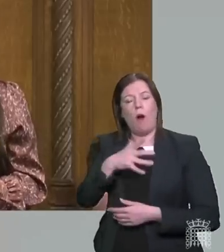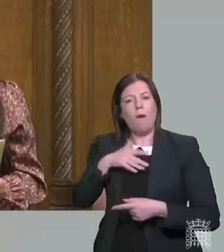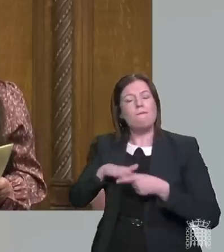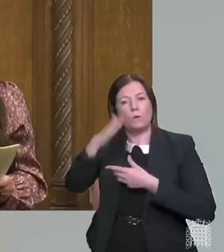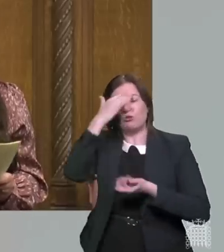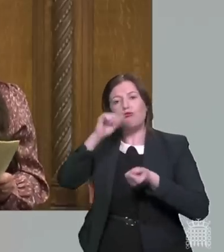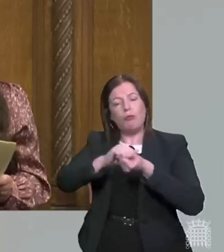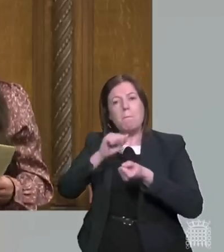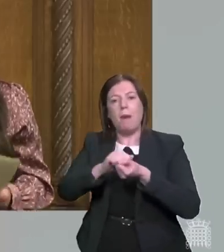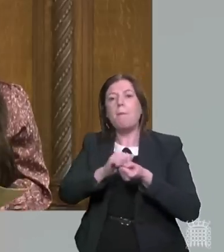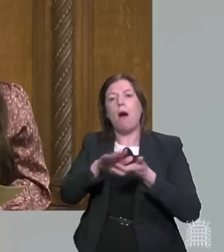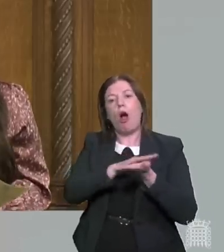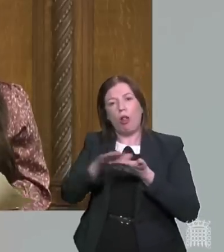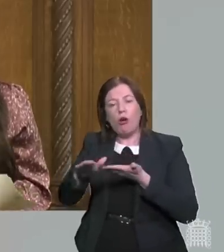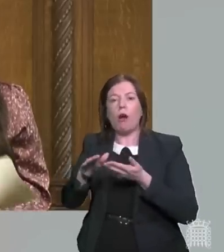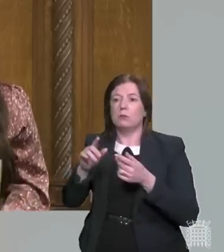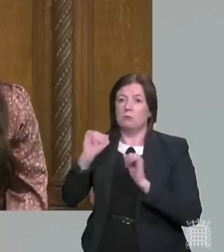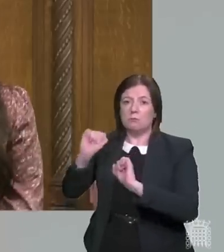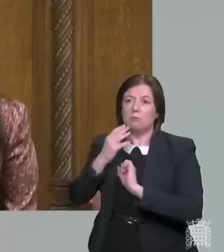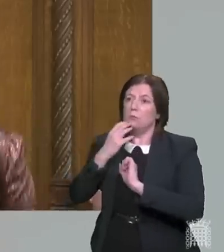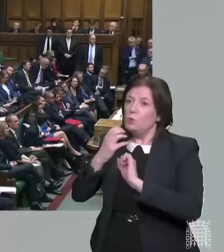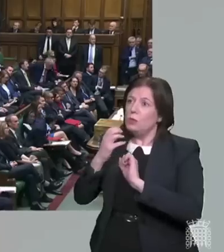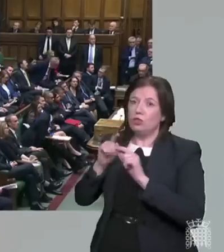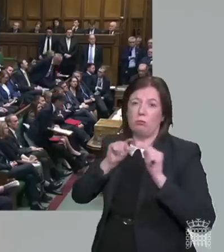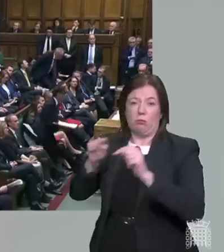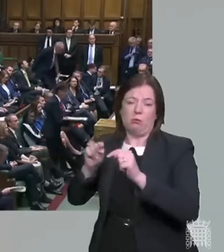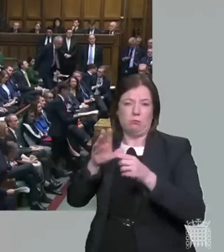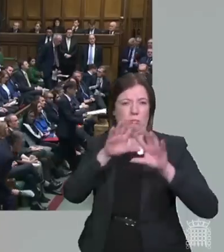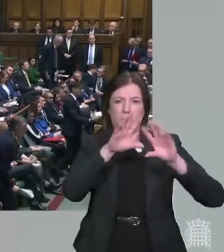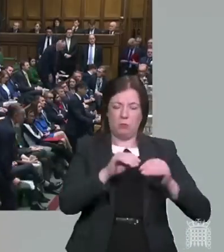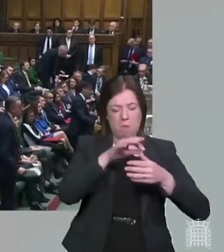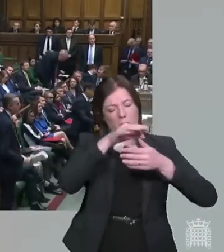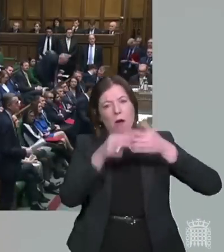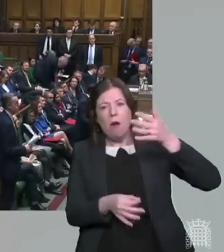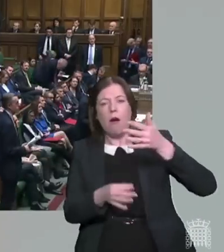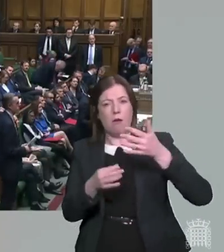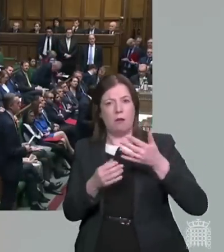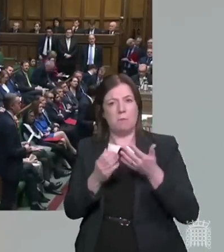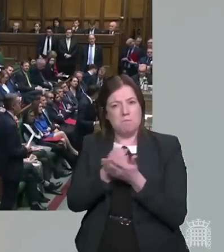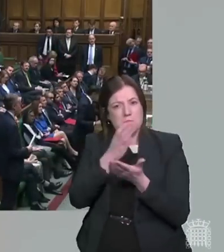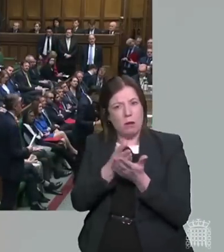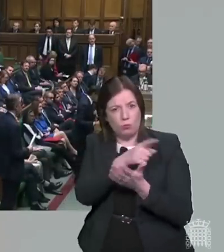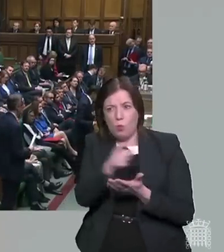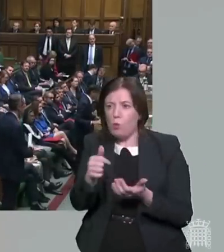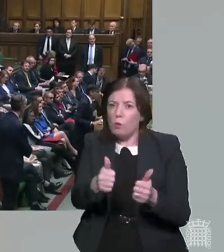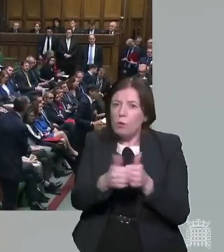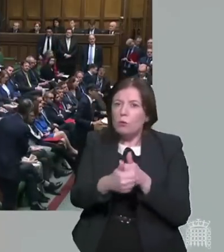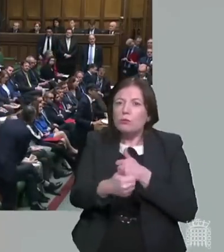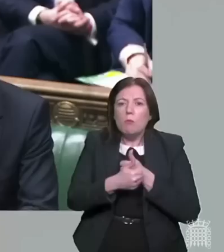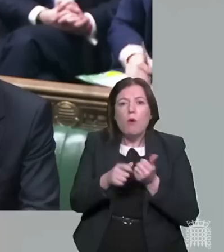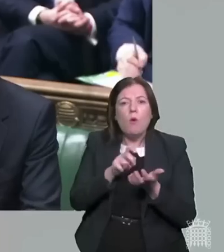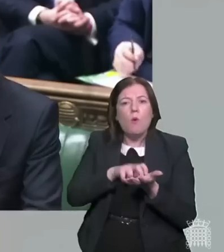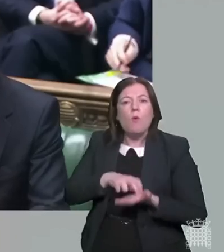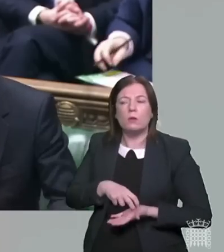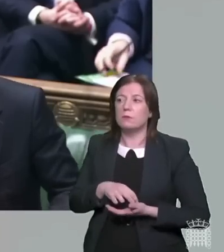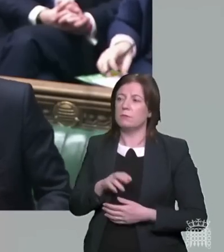anti-Semitism and to support the important work of the Holocaust Educational Trust? Prime Minister. I thank my honourable friend, and as I said earlier, we will legislate